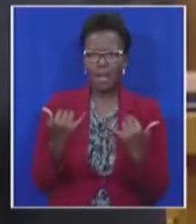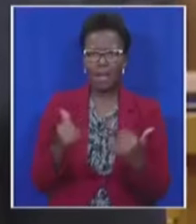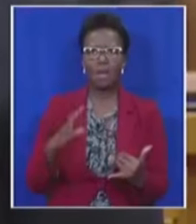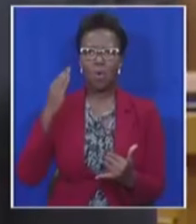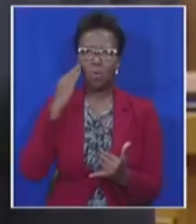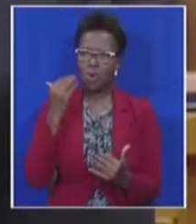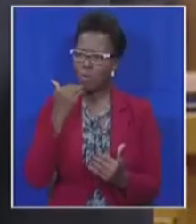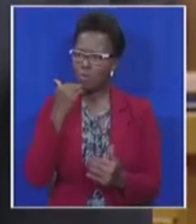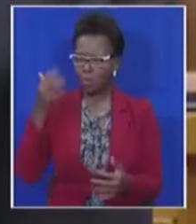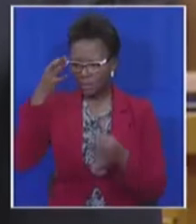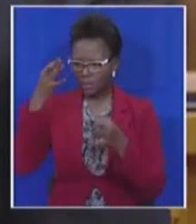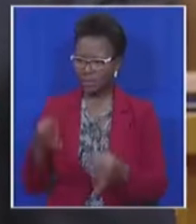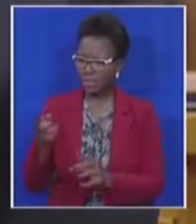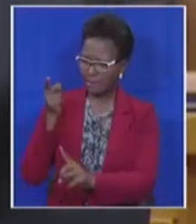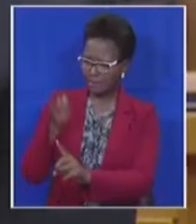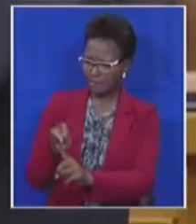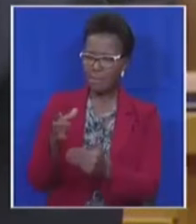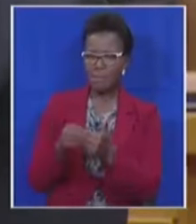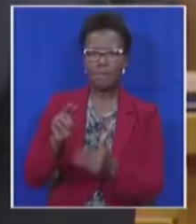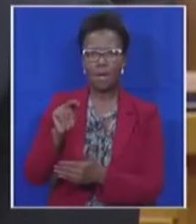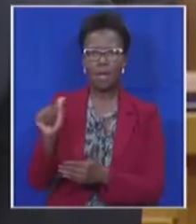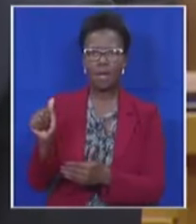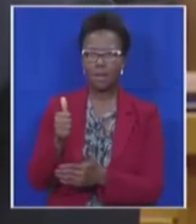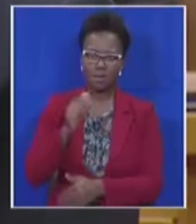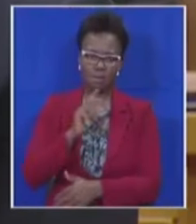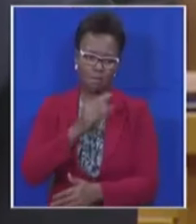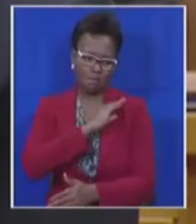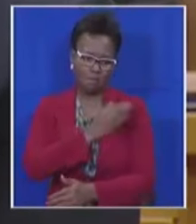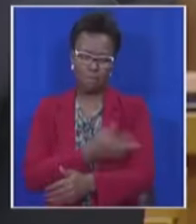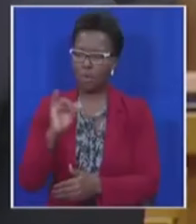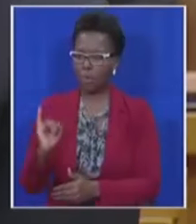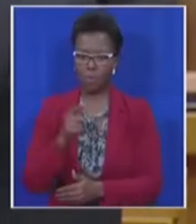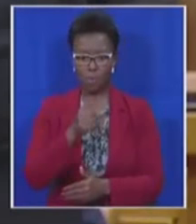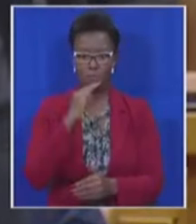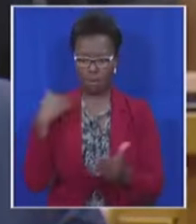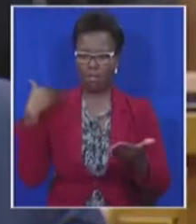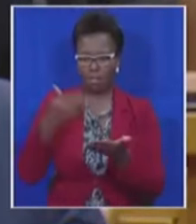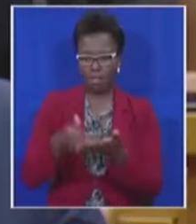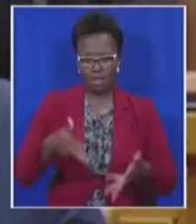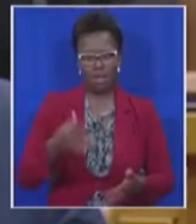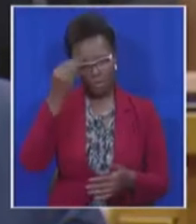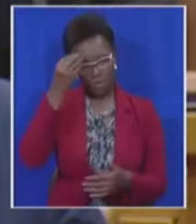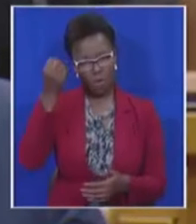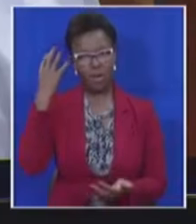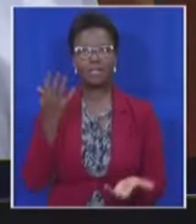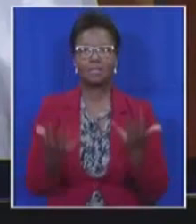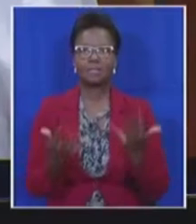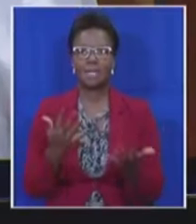authority to discipline members of the NA. Honourable Perhaps Member. The Honourable Member's been here too long. She's forgotten. Honourable Member.